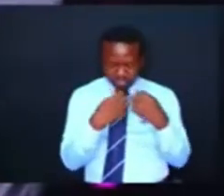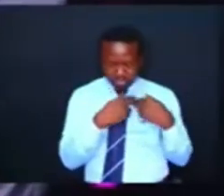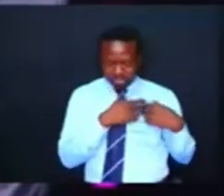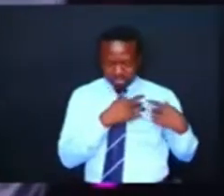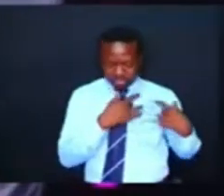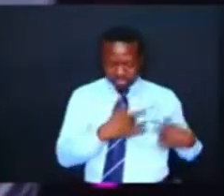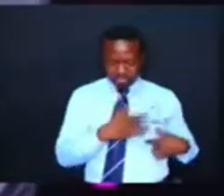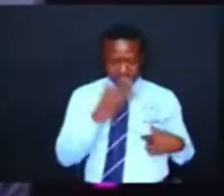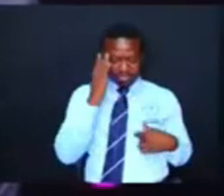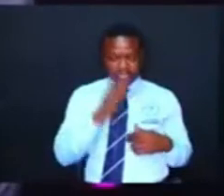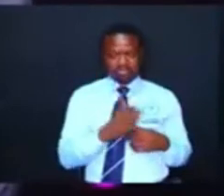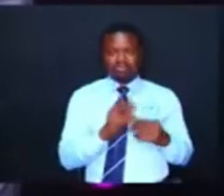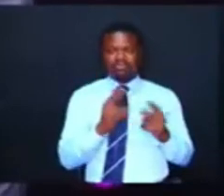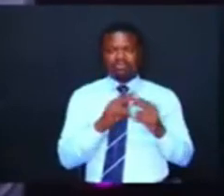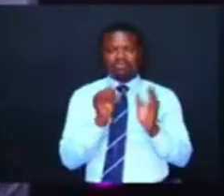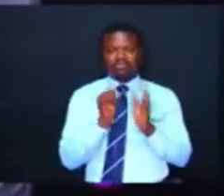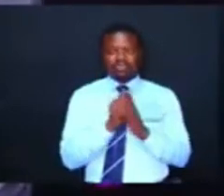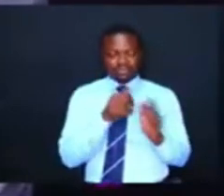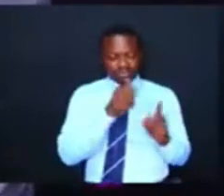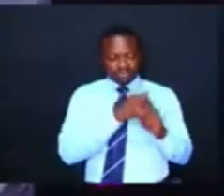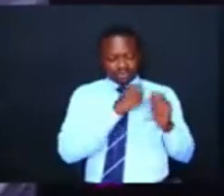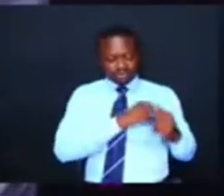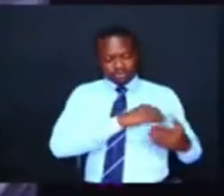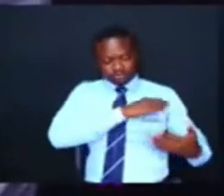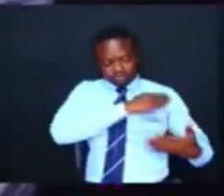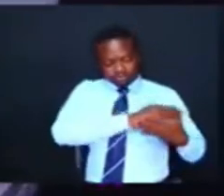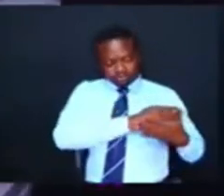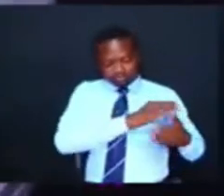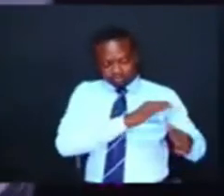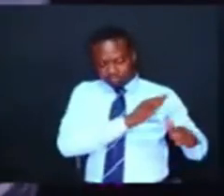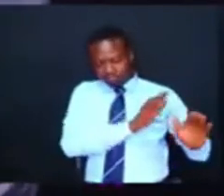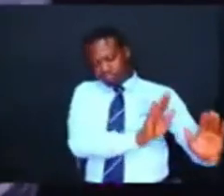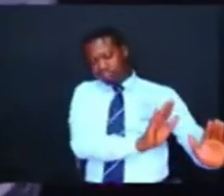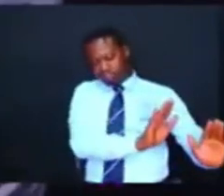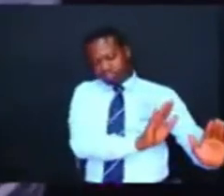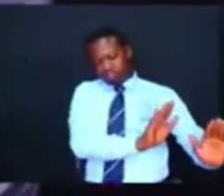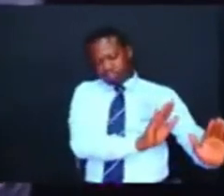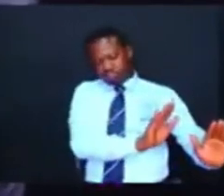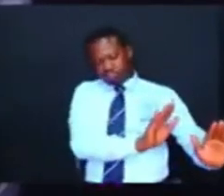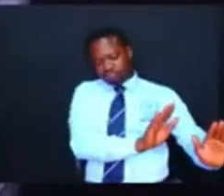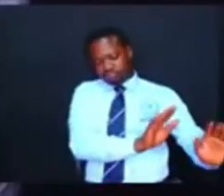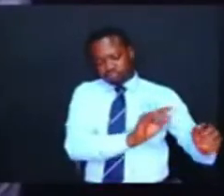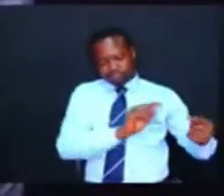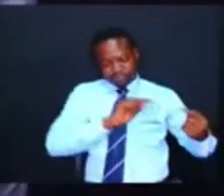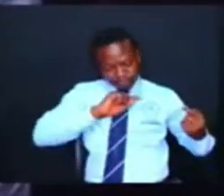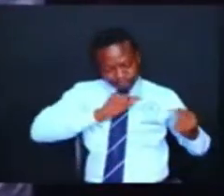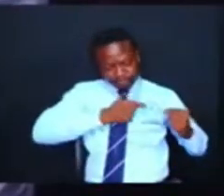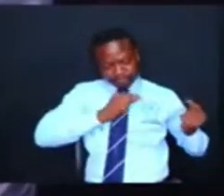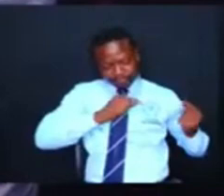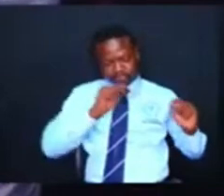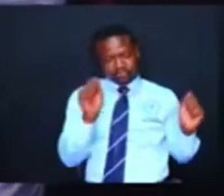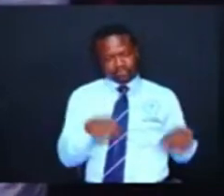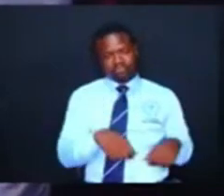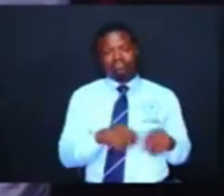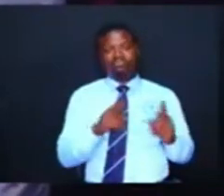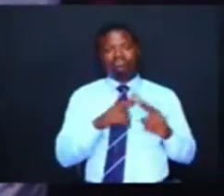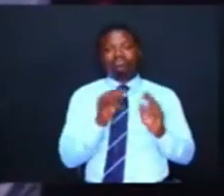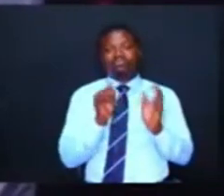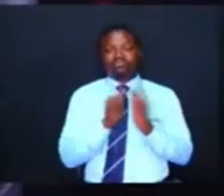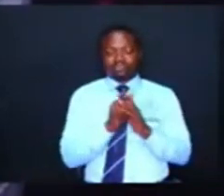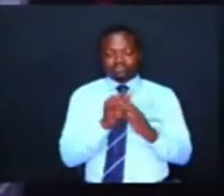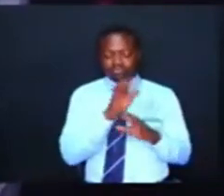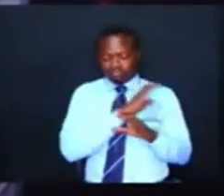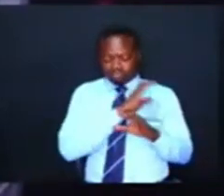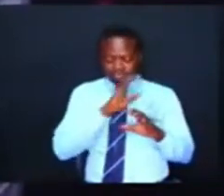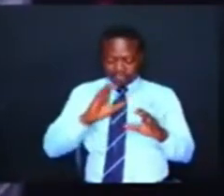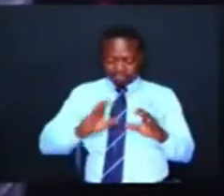that is able to resist bitterness. Verse 17 said that so that Christ may dwell